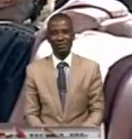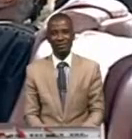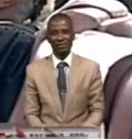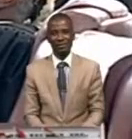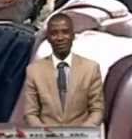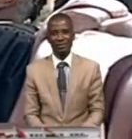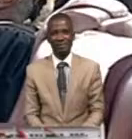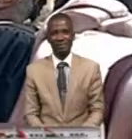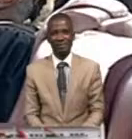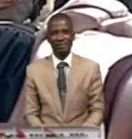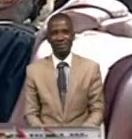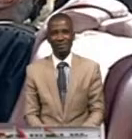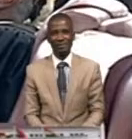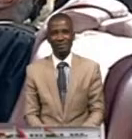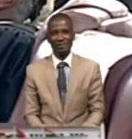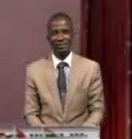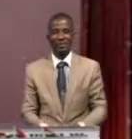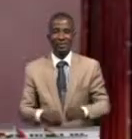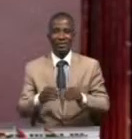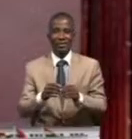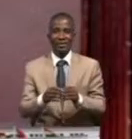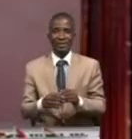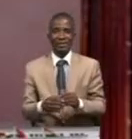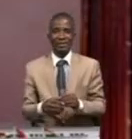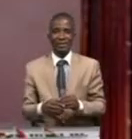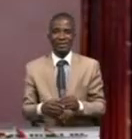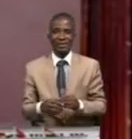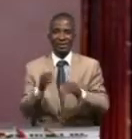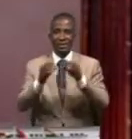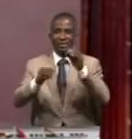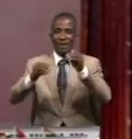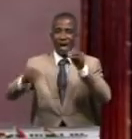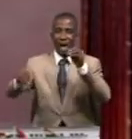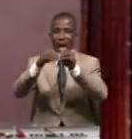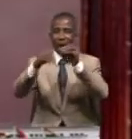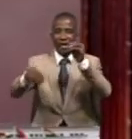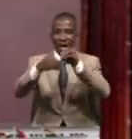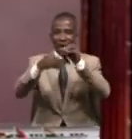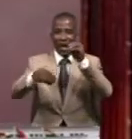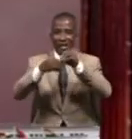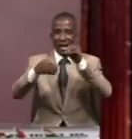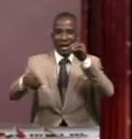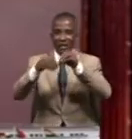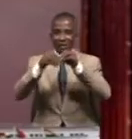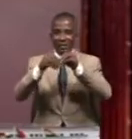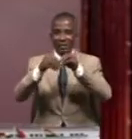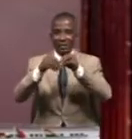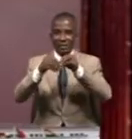yes, my Lord, if one were to add all the